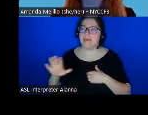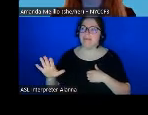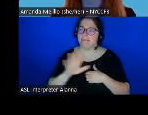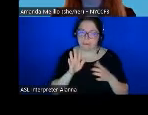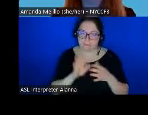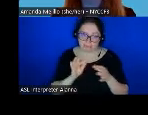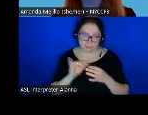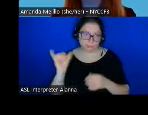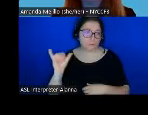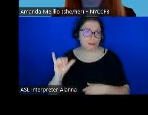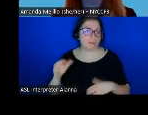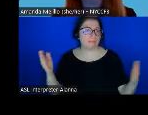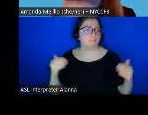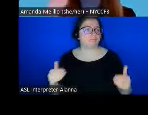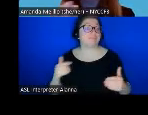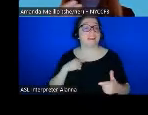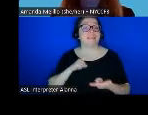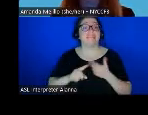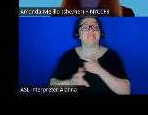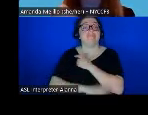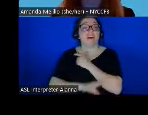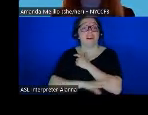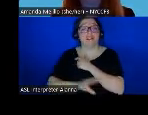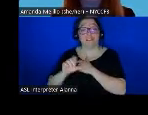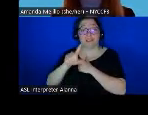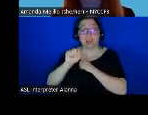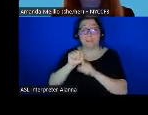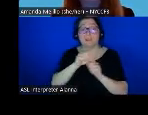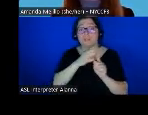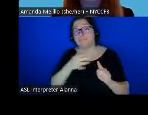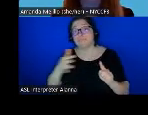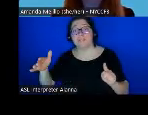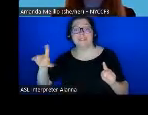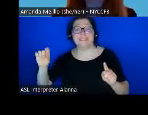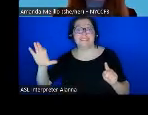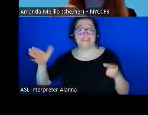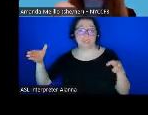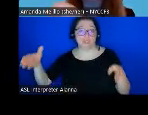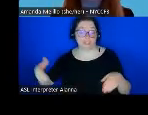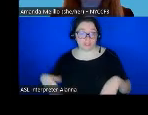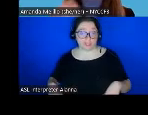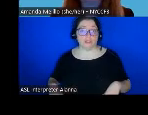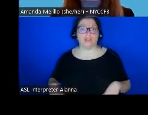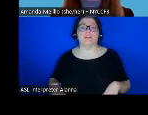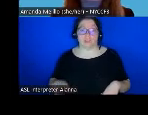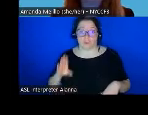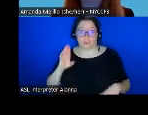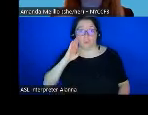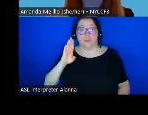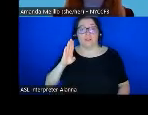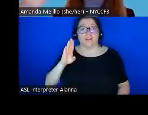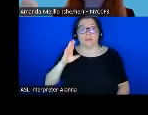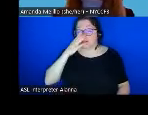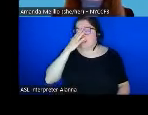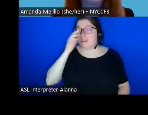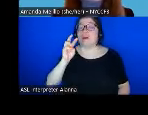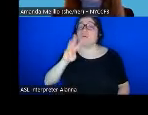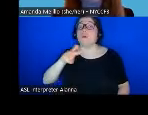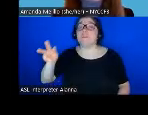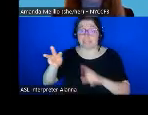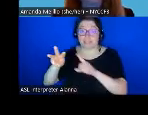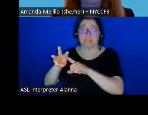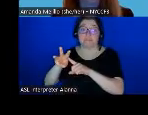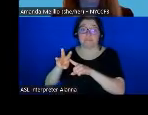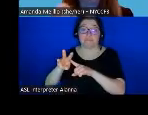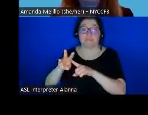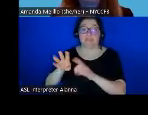then really in the fall starting in october and running through the end of the year we're going to be developing our website we'll be developing a new